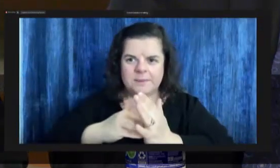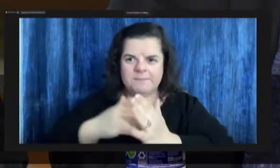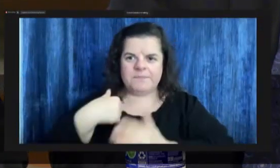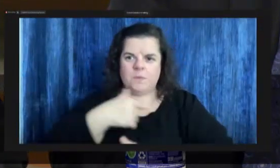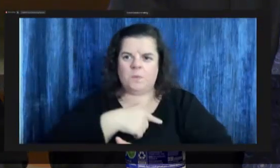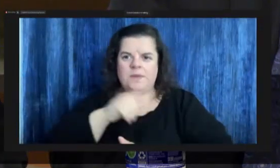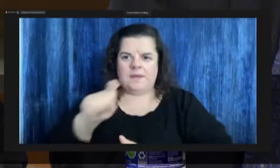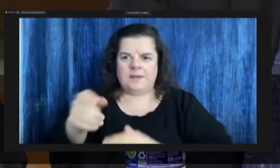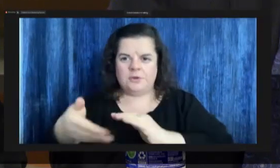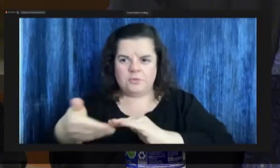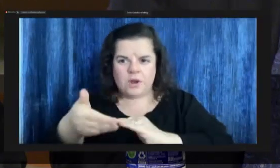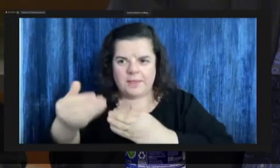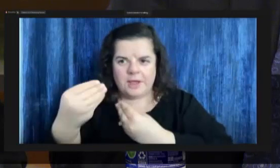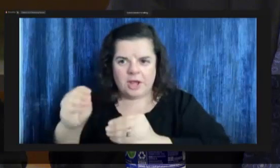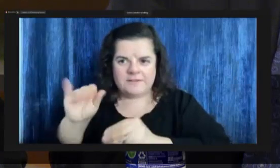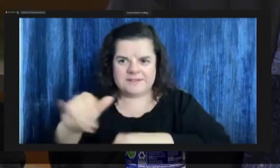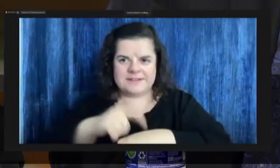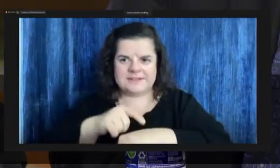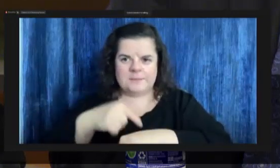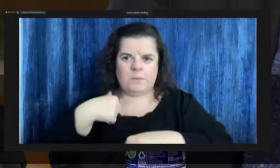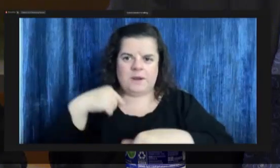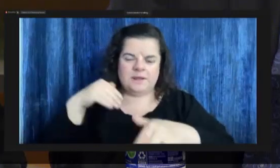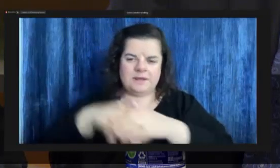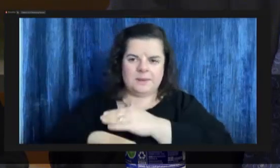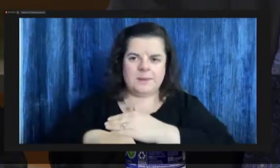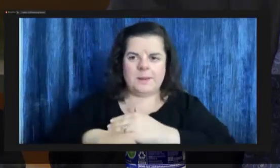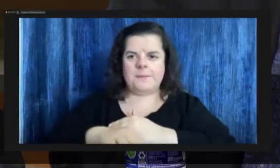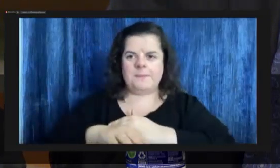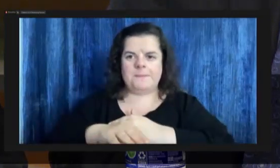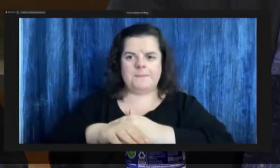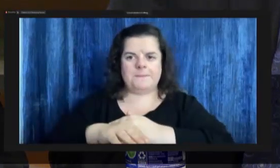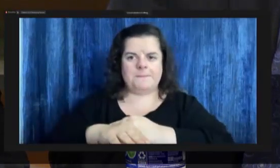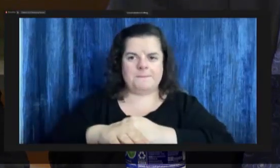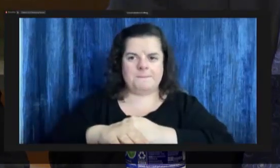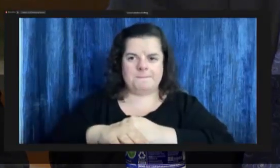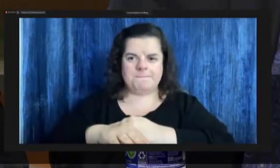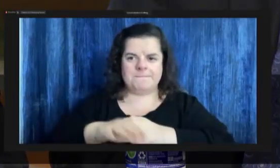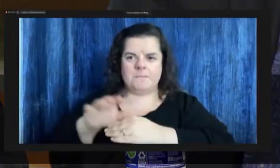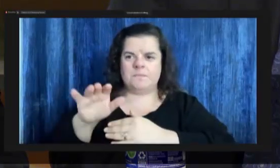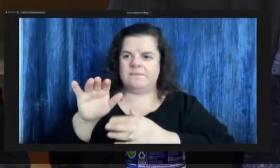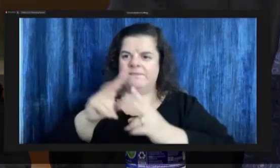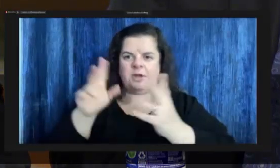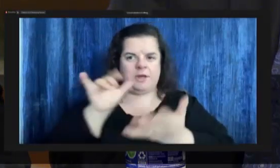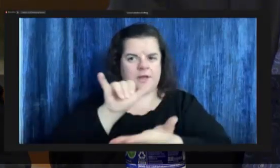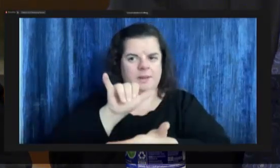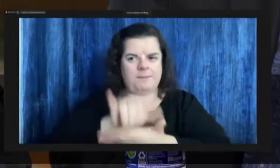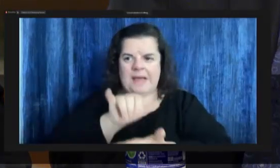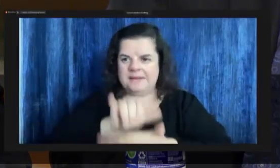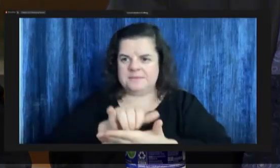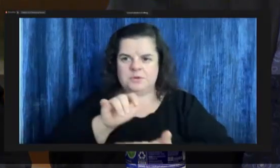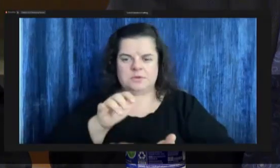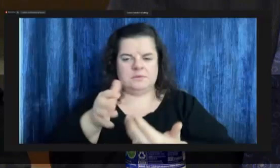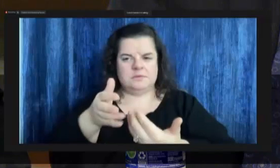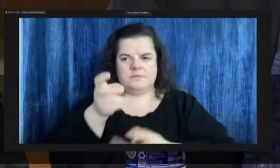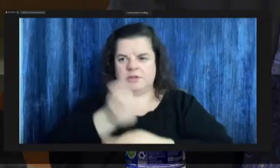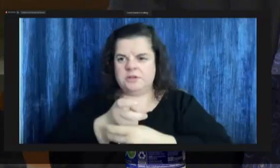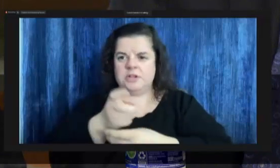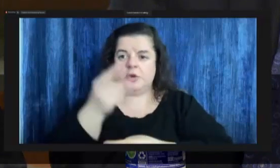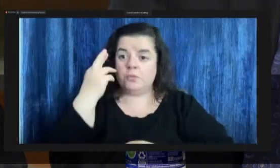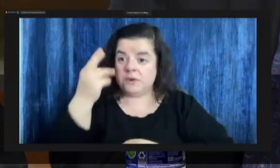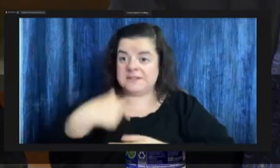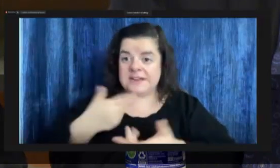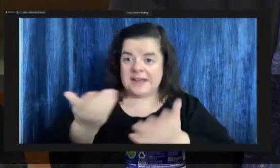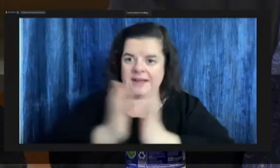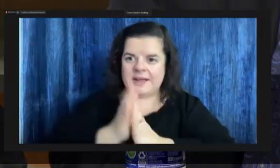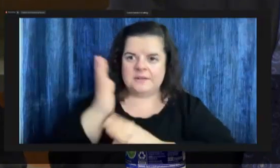the offices at that time when I came in. It was next to impossible. It was very, very difficult. The reason I asked the question that I